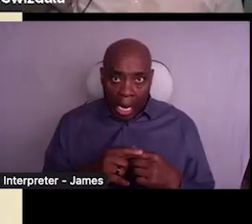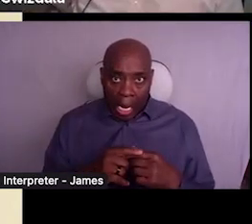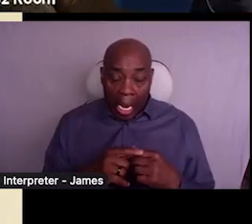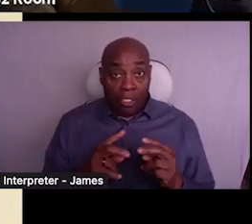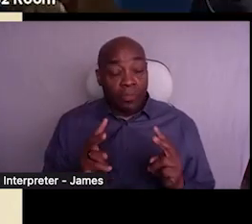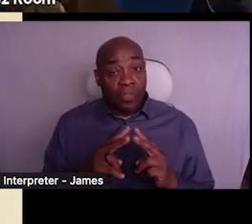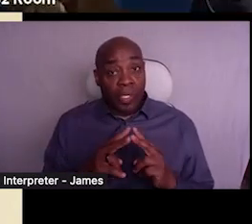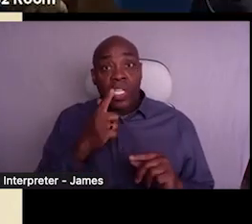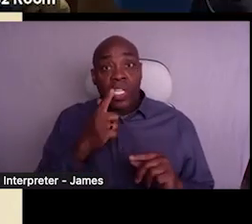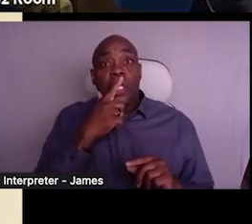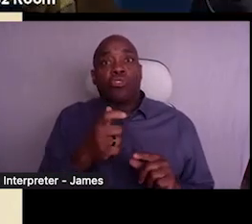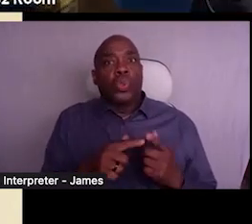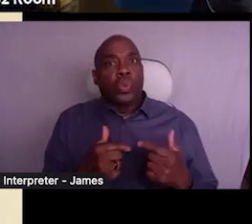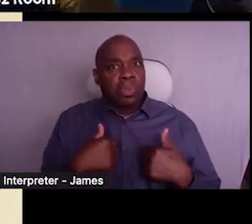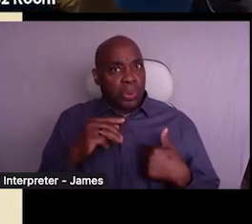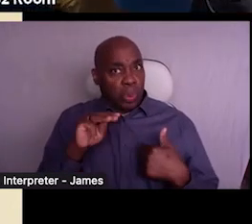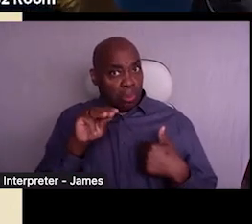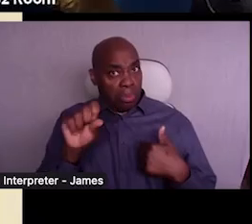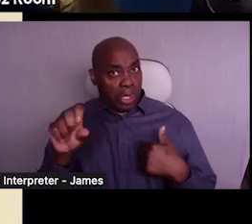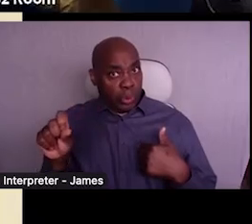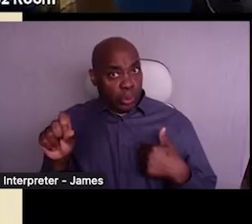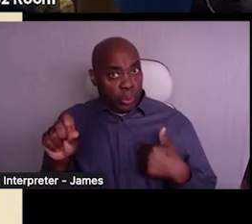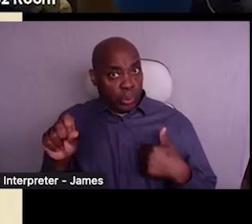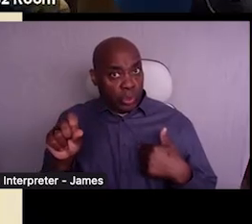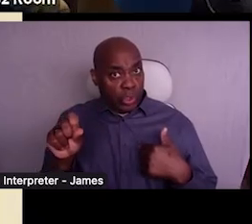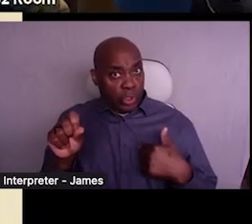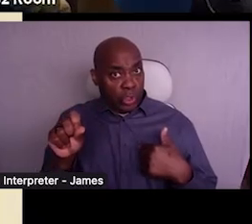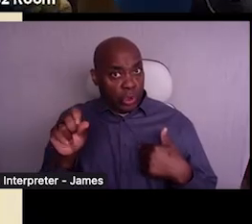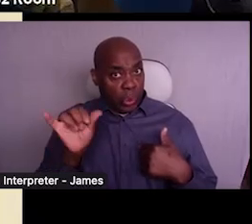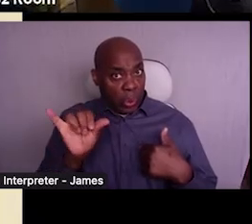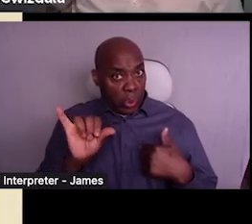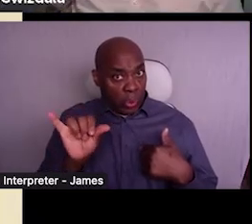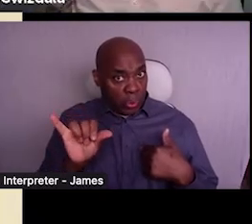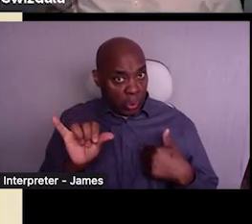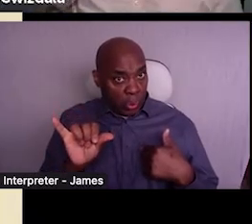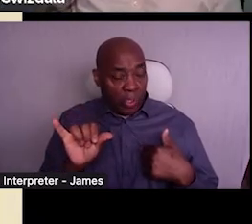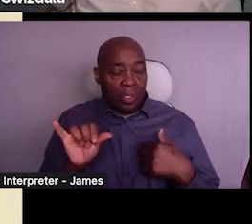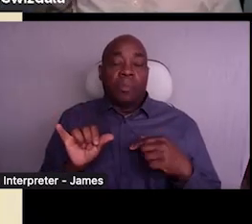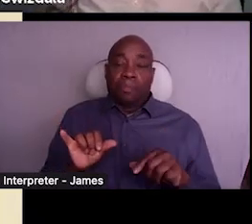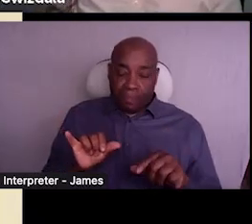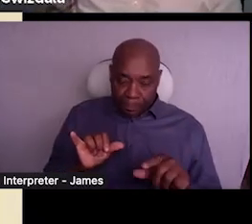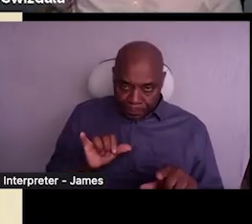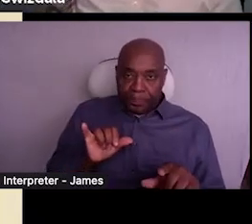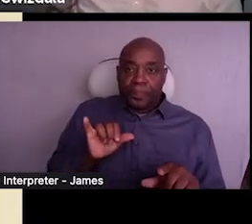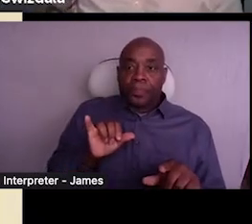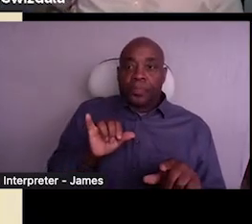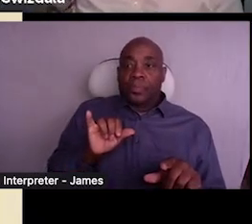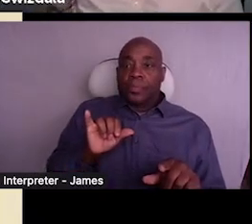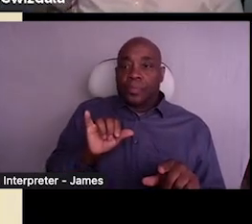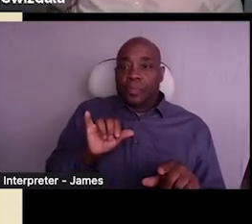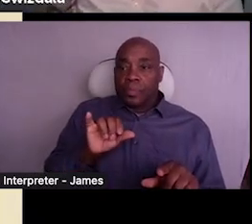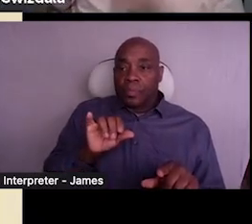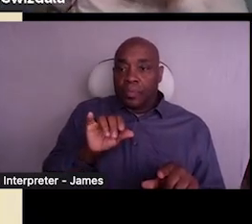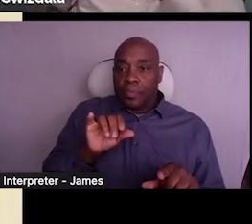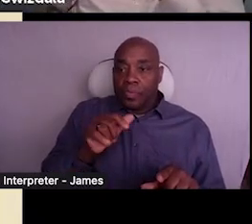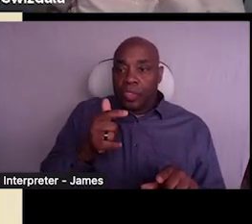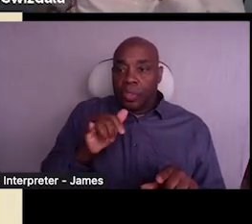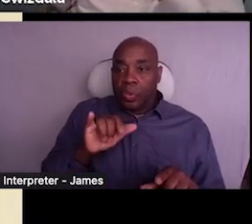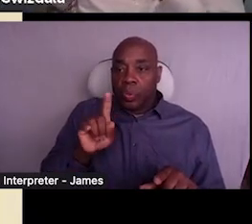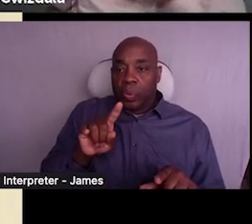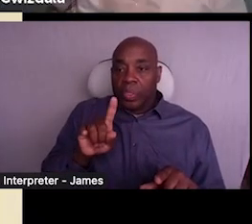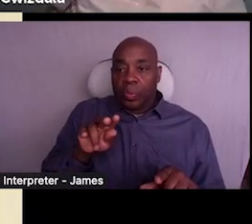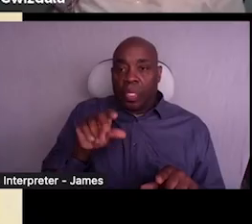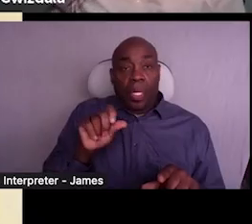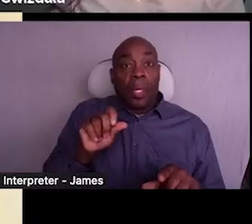interesting to me. So is Massachusetts also? Massachusetts uses the definition. I'm not